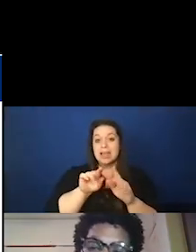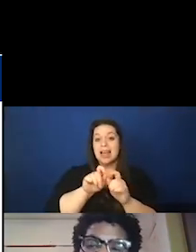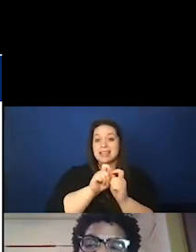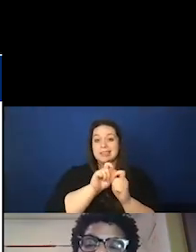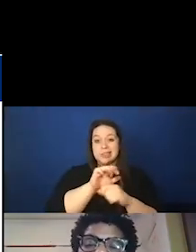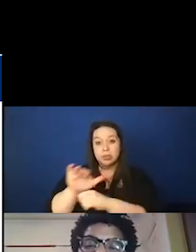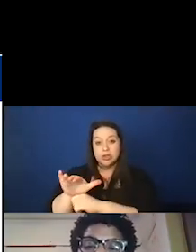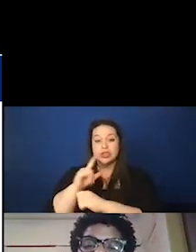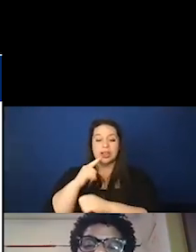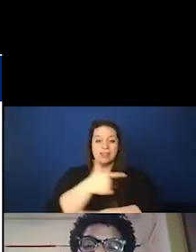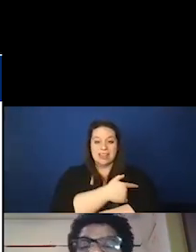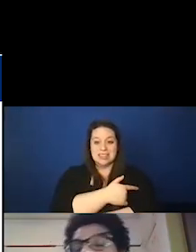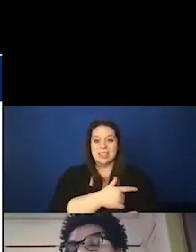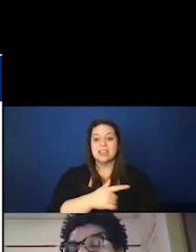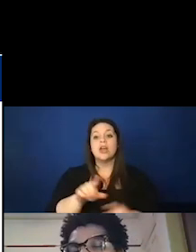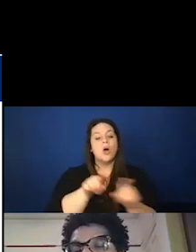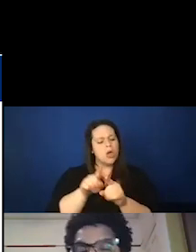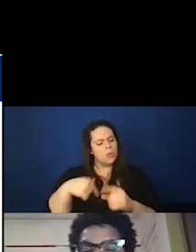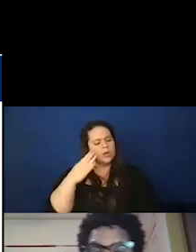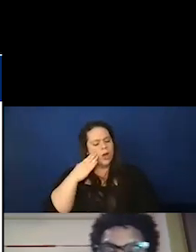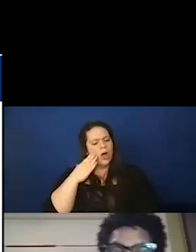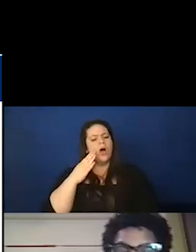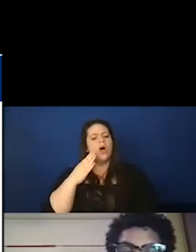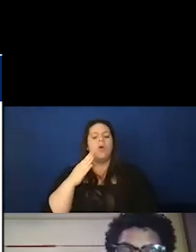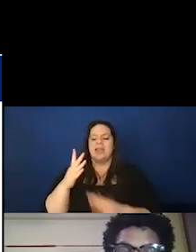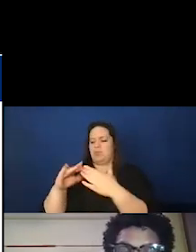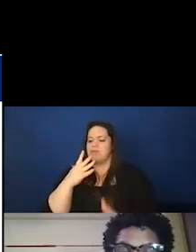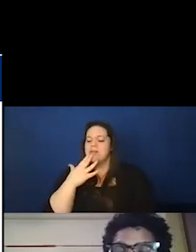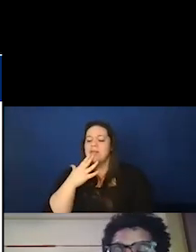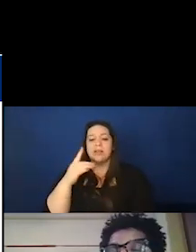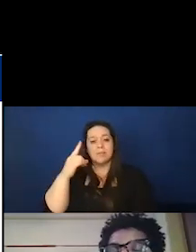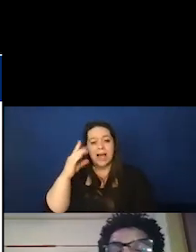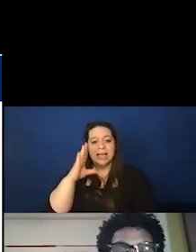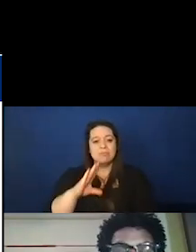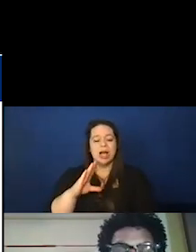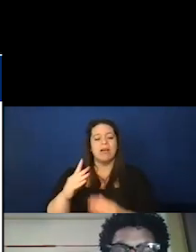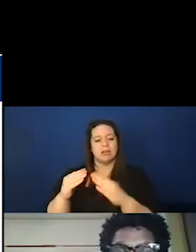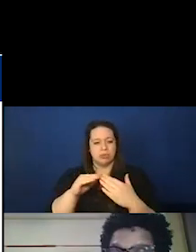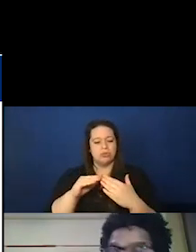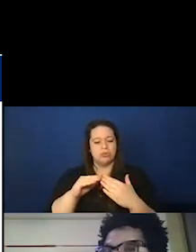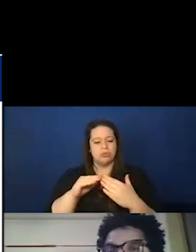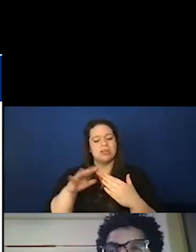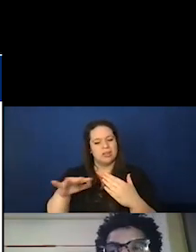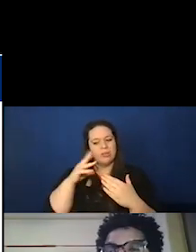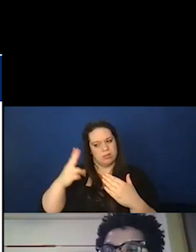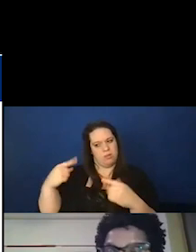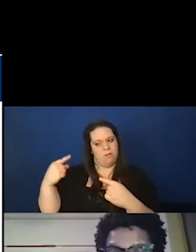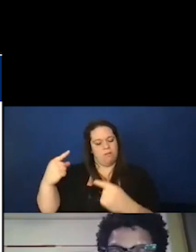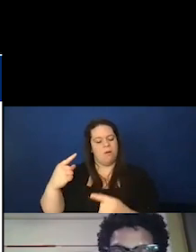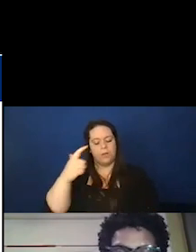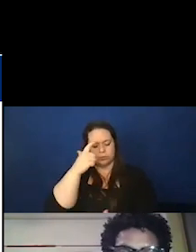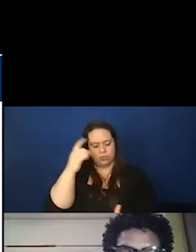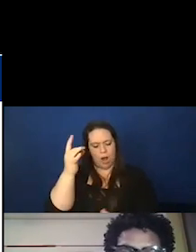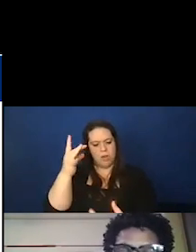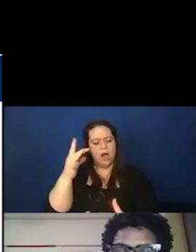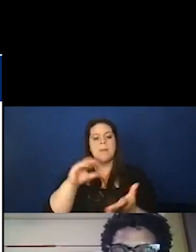as particularly in communities of color, Black and Brown communities, that there's historical trauma, there's medical